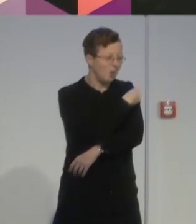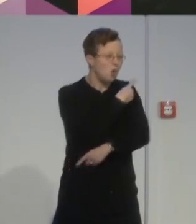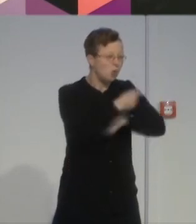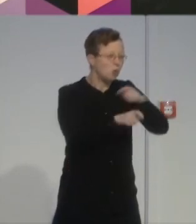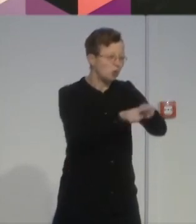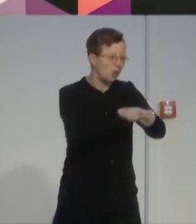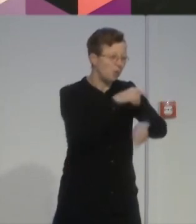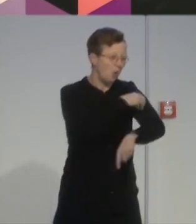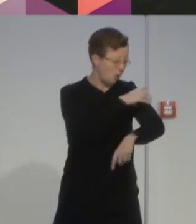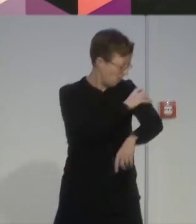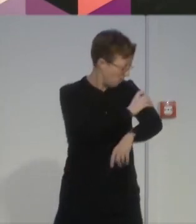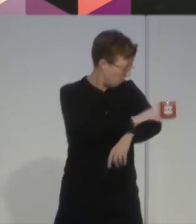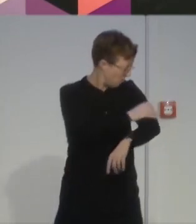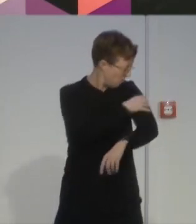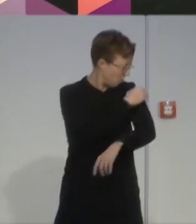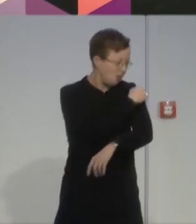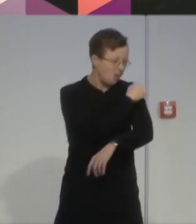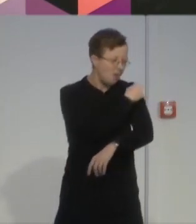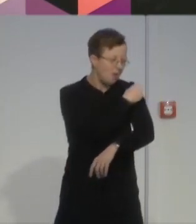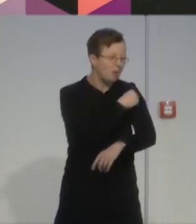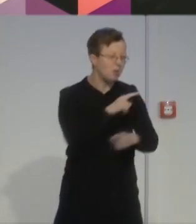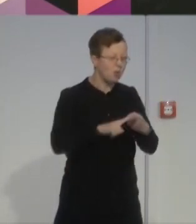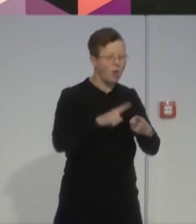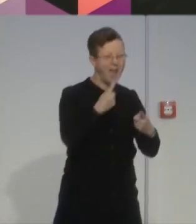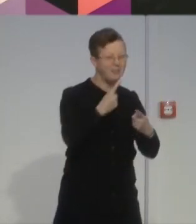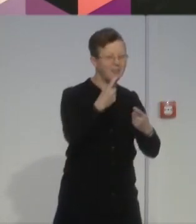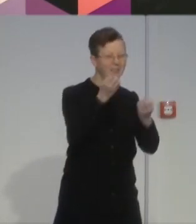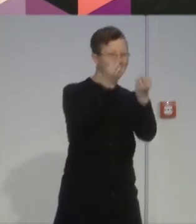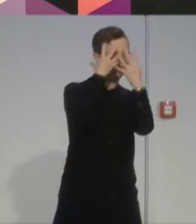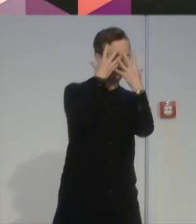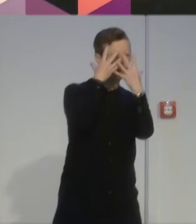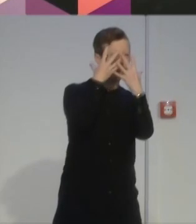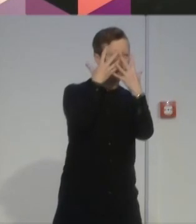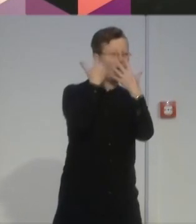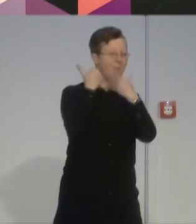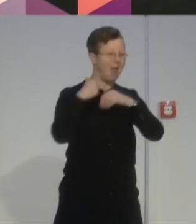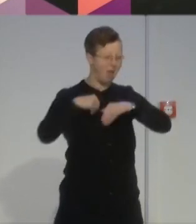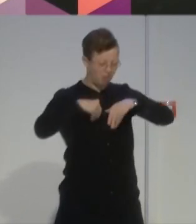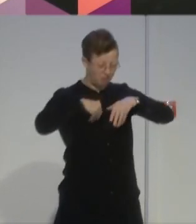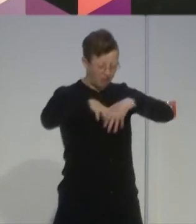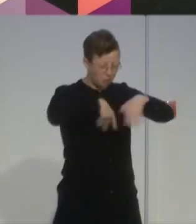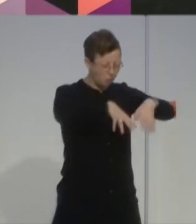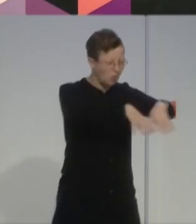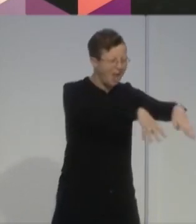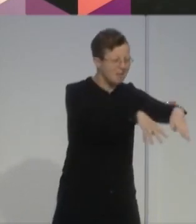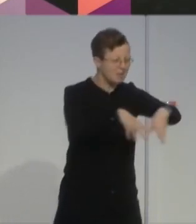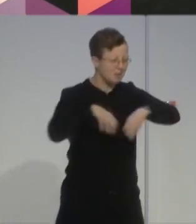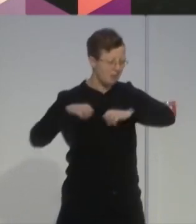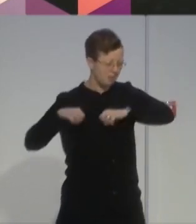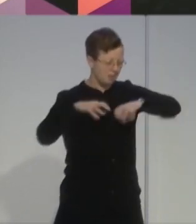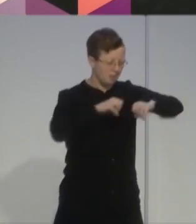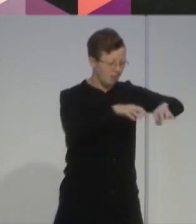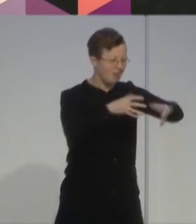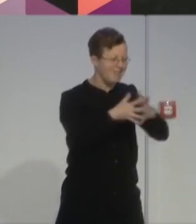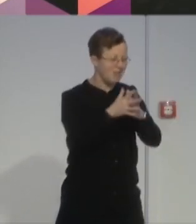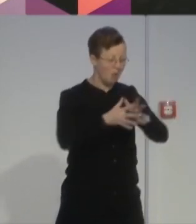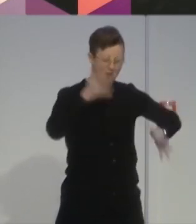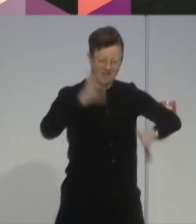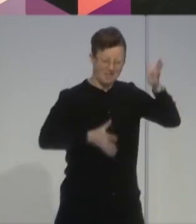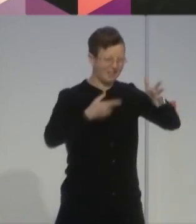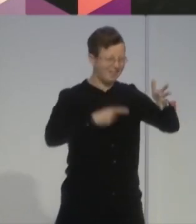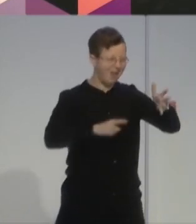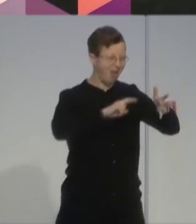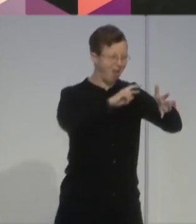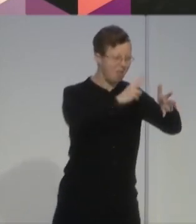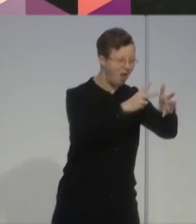blood pressure color. So one impression was transported by the gesture to another, to